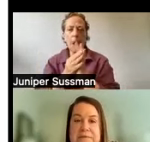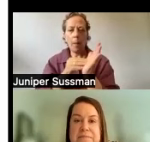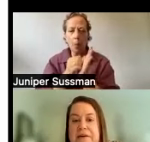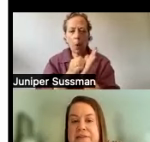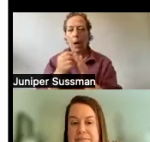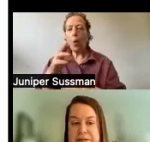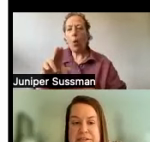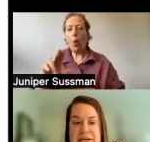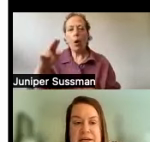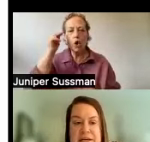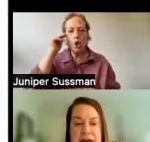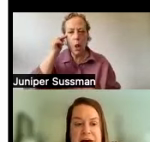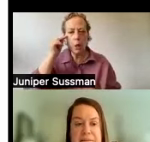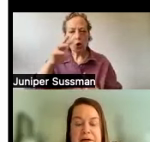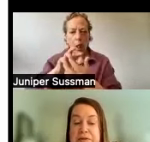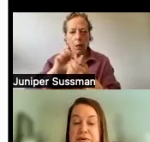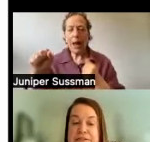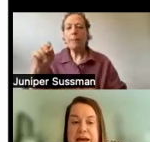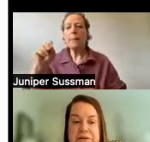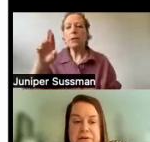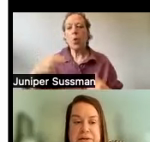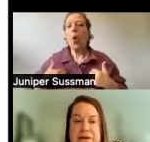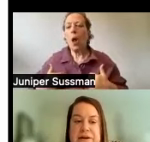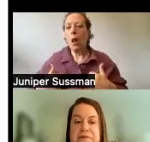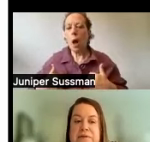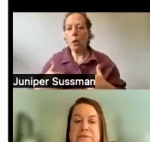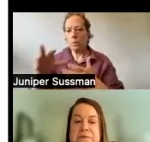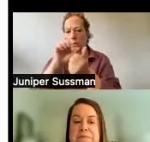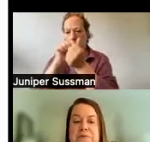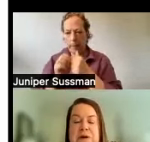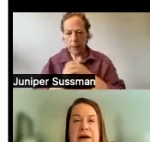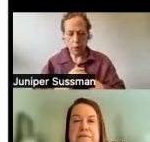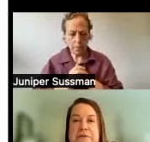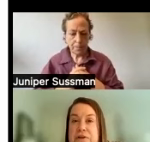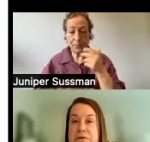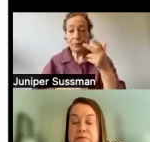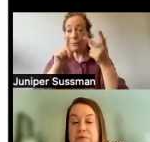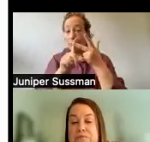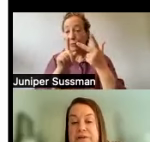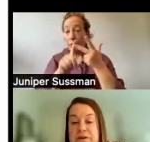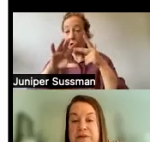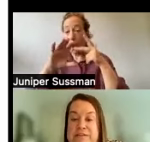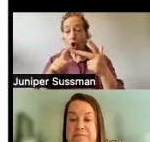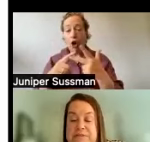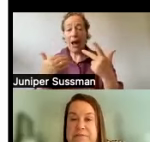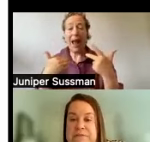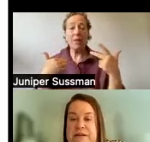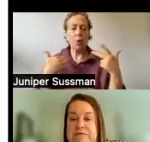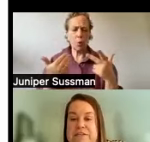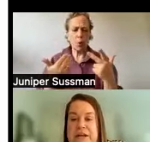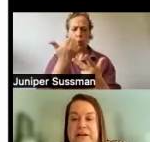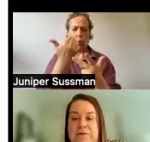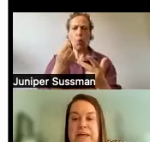damage, lung damage. A third category are those people who have new or recurring symptoms